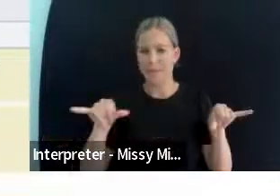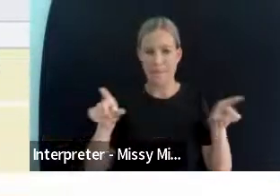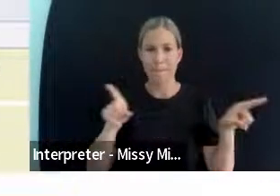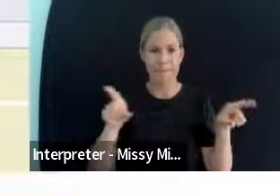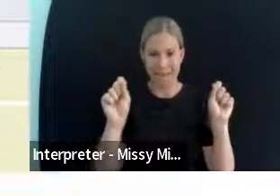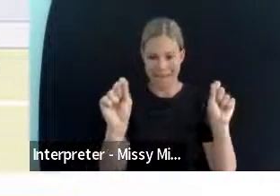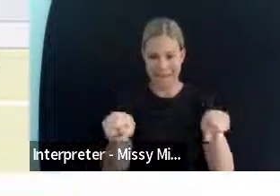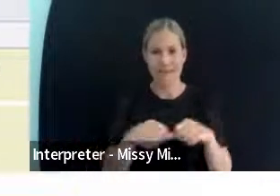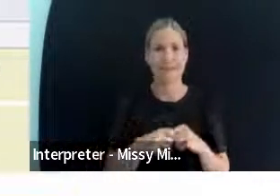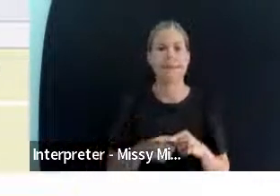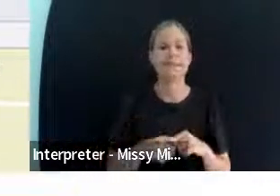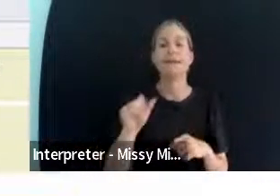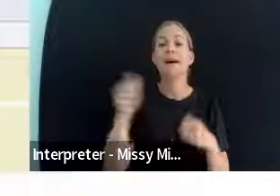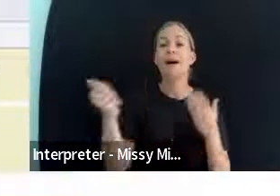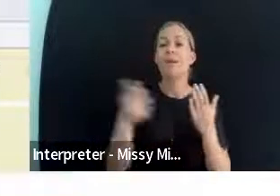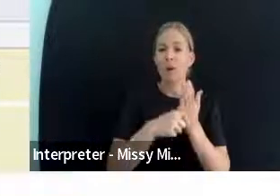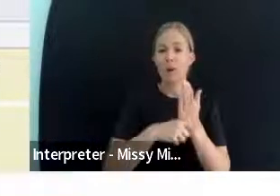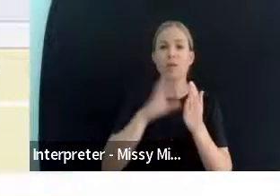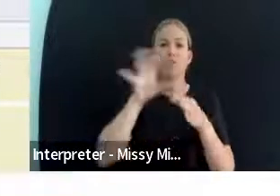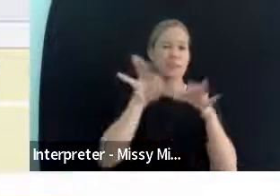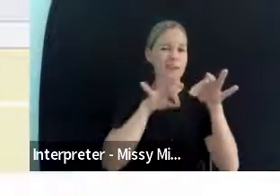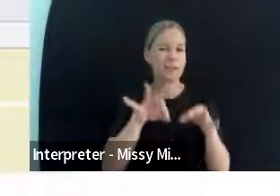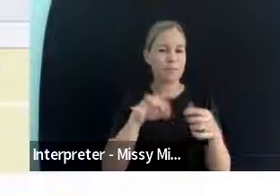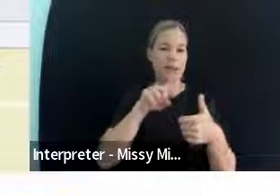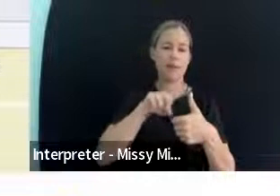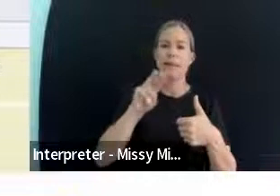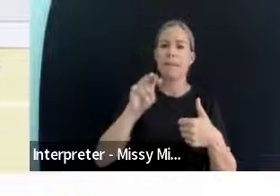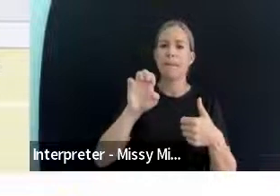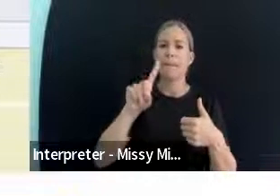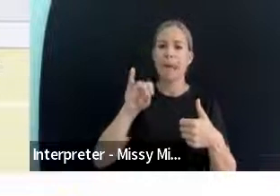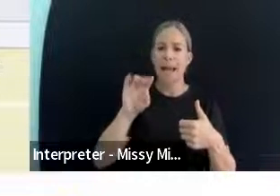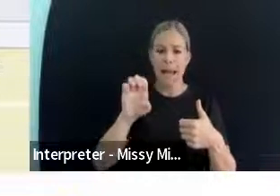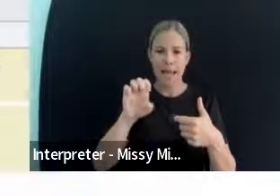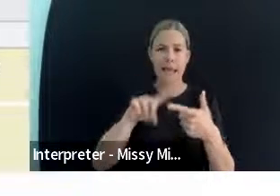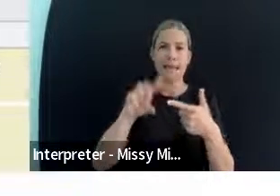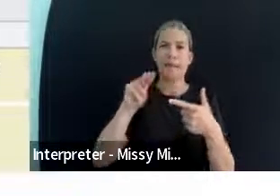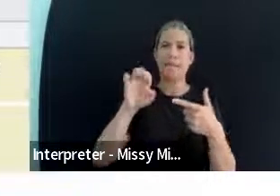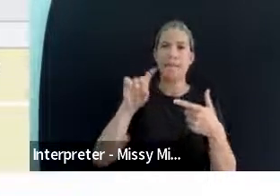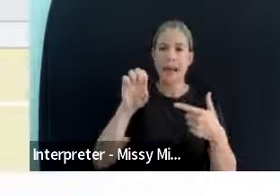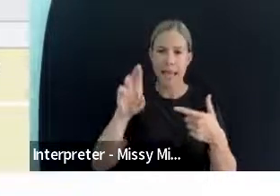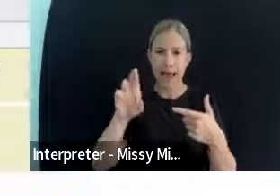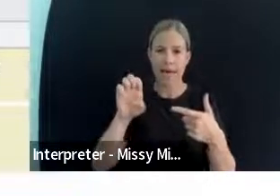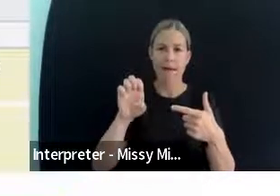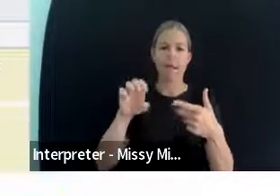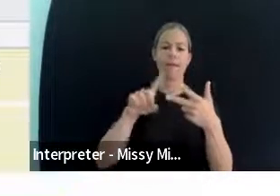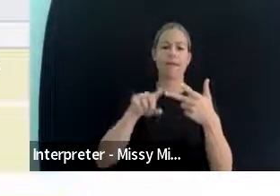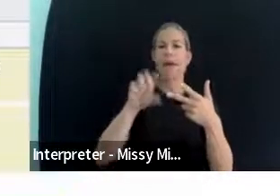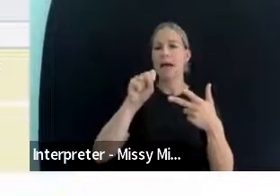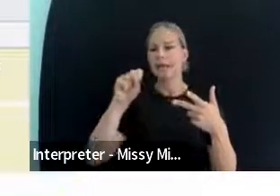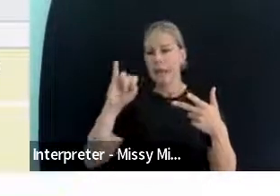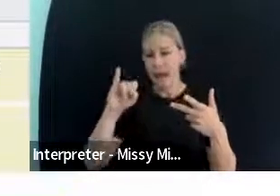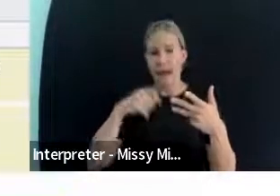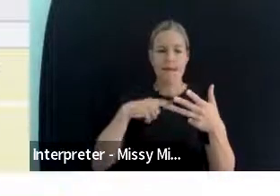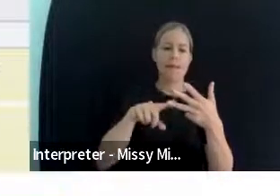articles introduce programs like Medicaid, Medicare, Supplemental Security Income, SSI, and Social